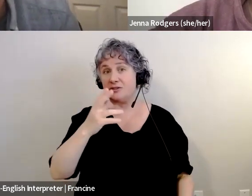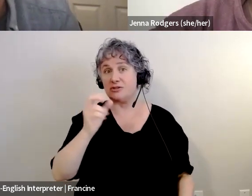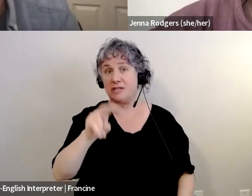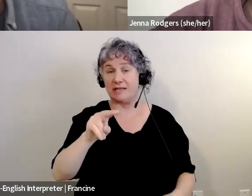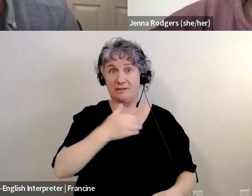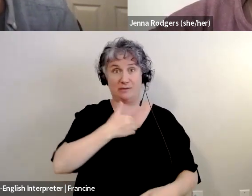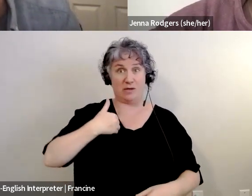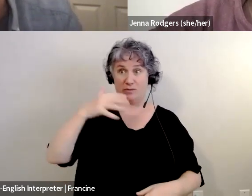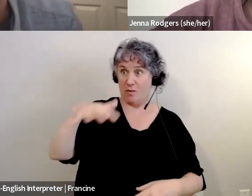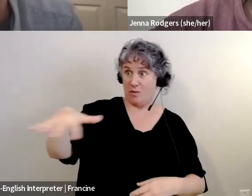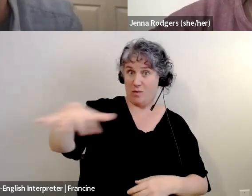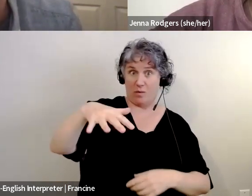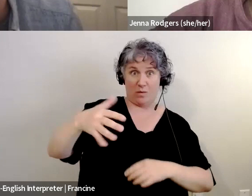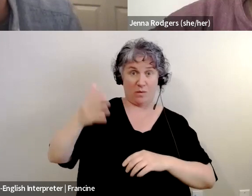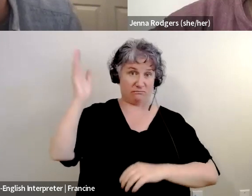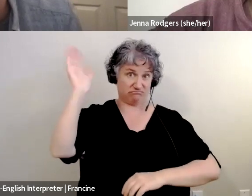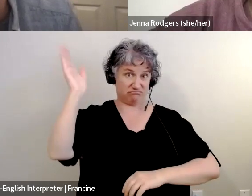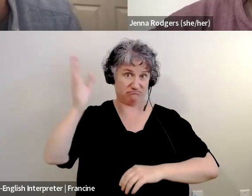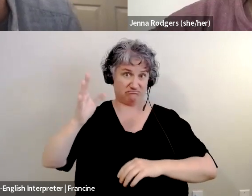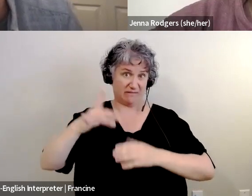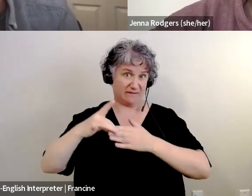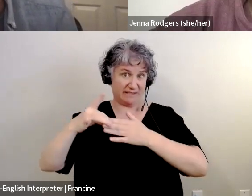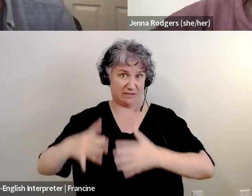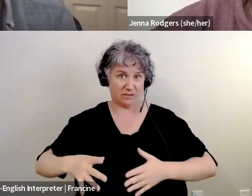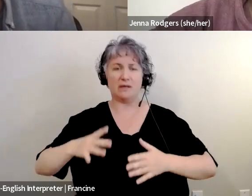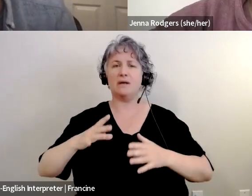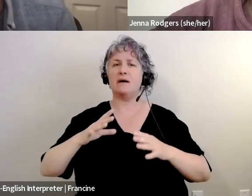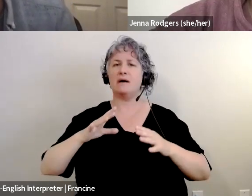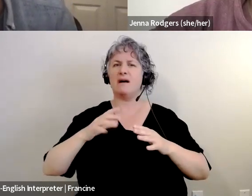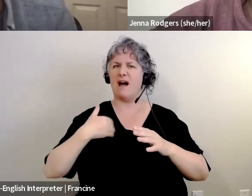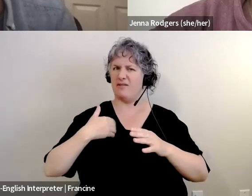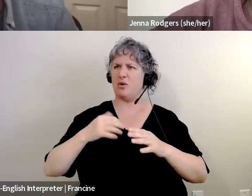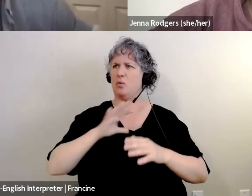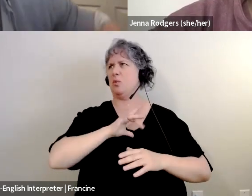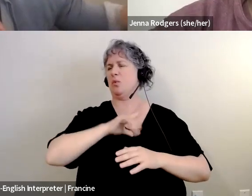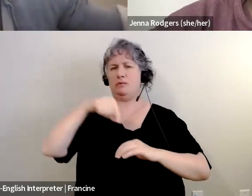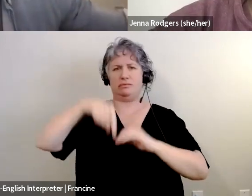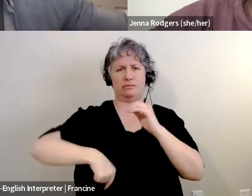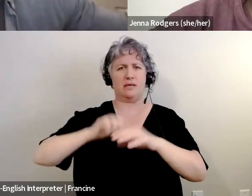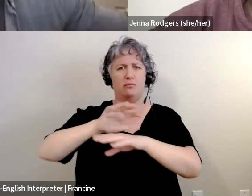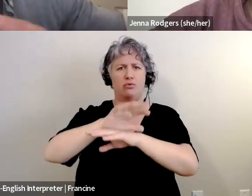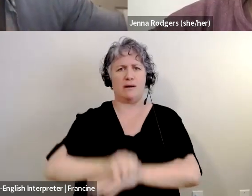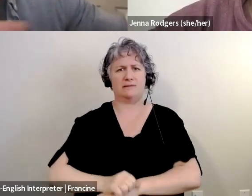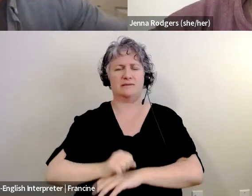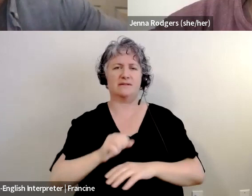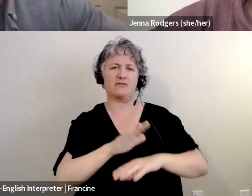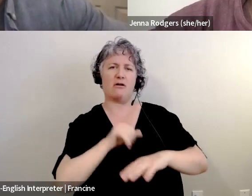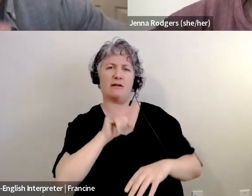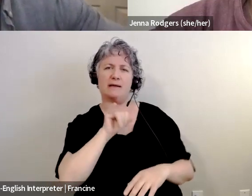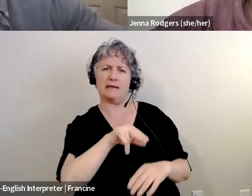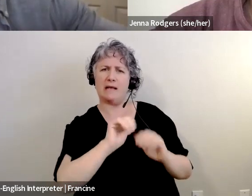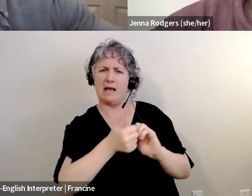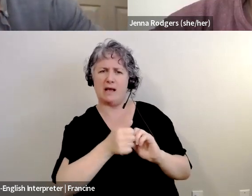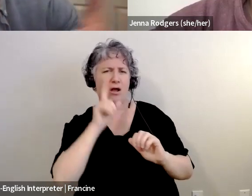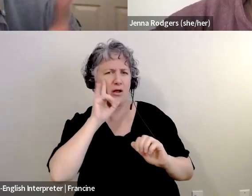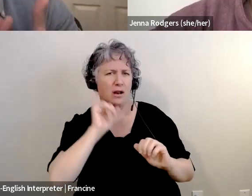Toronto area, does a whole workshop on the practices of calling in and some of those principles around that, about how even, situating yourself